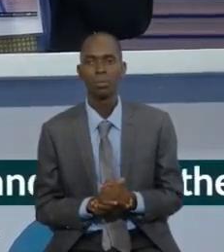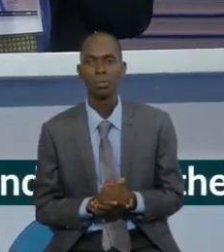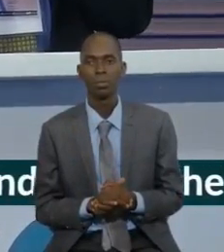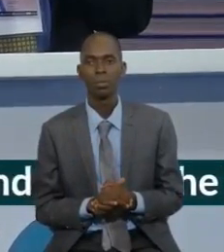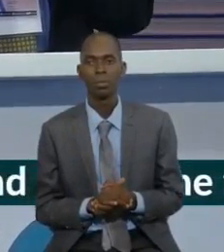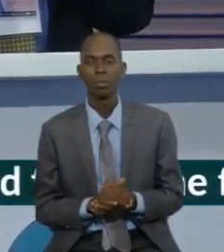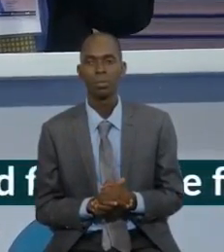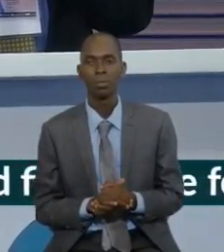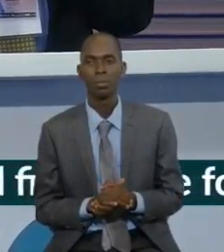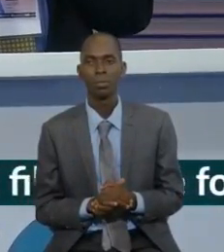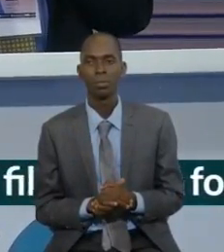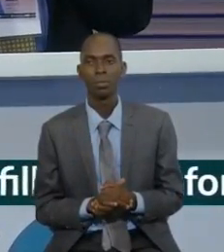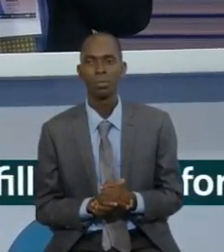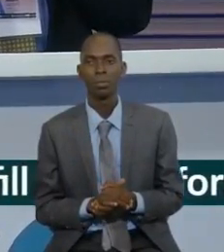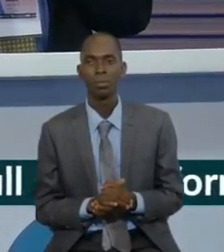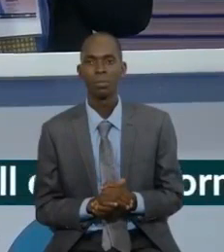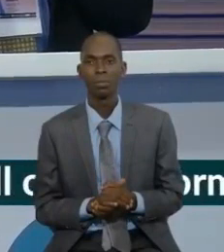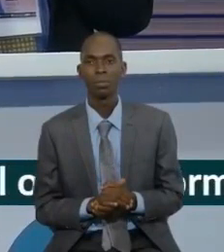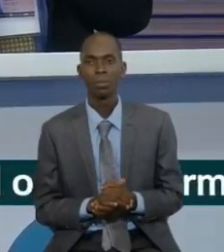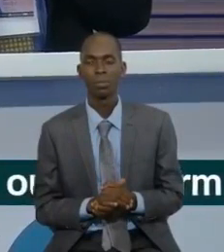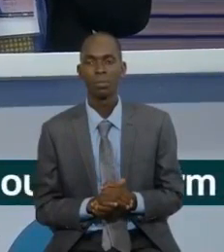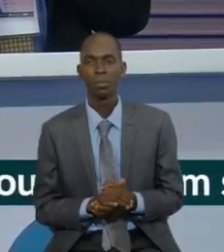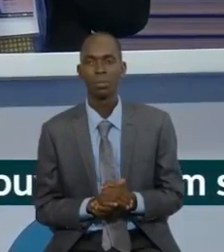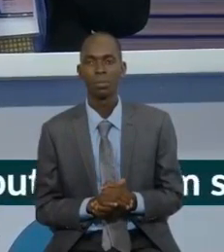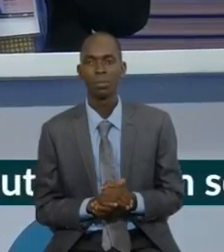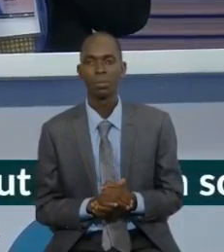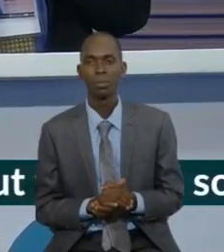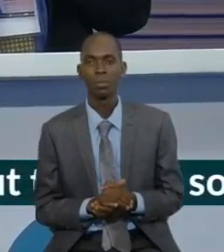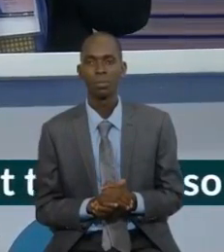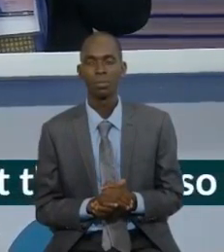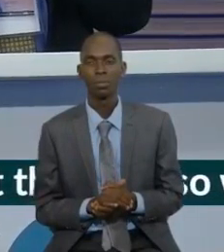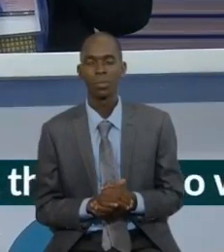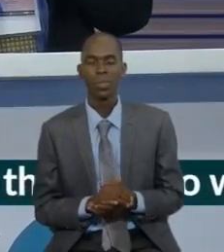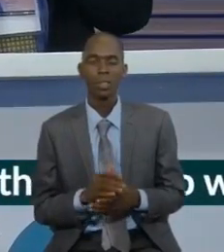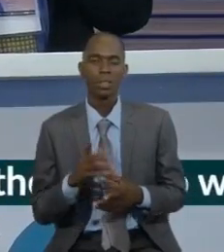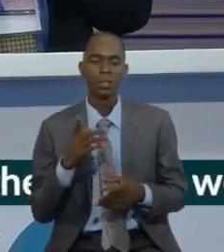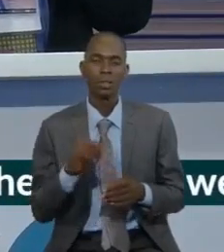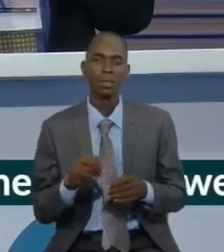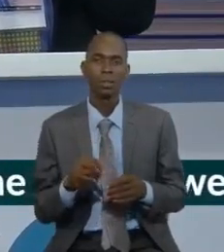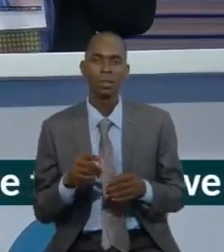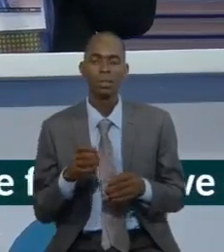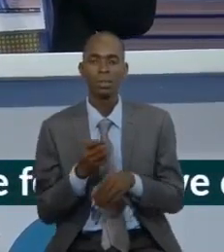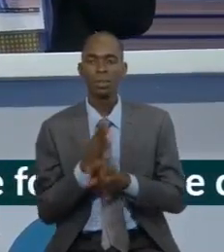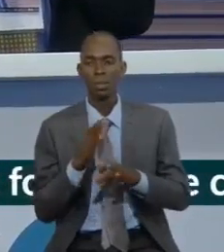Okay. The person on my right there, can you signify by waving at me?